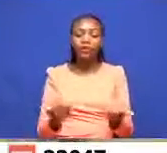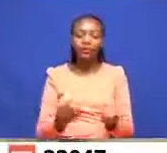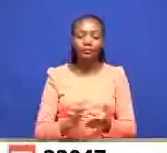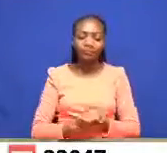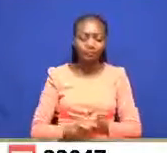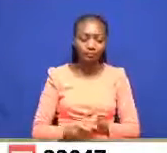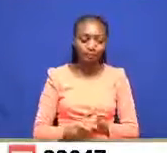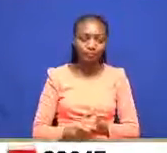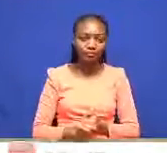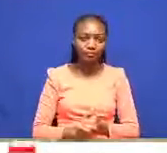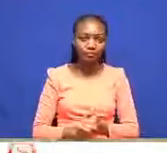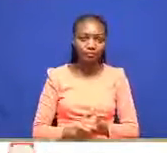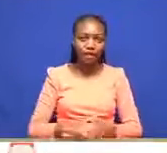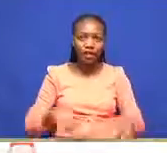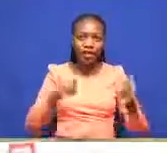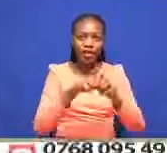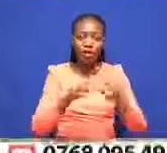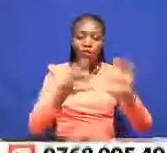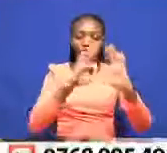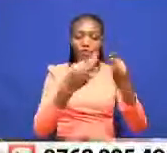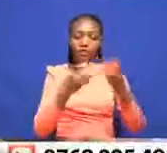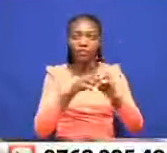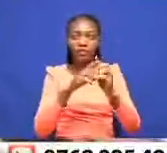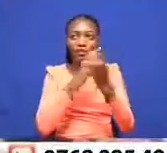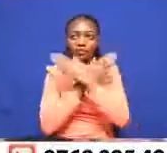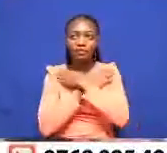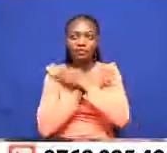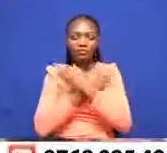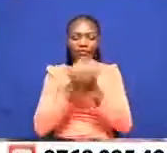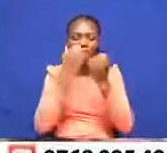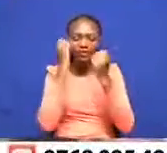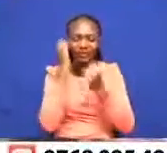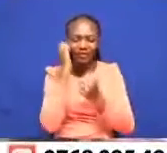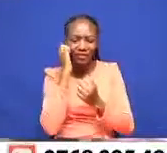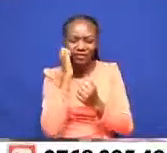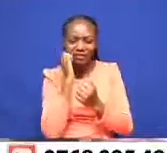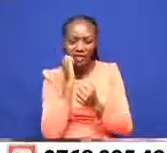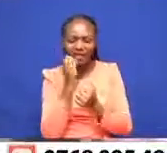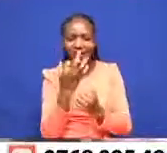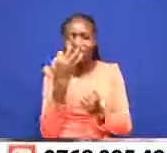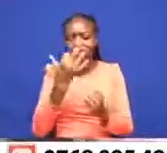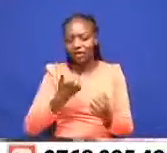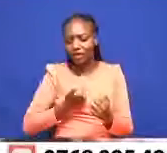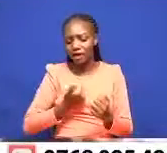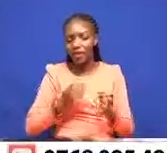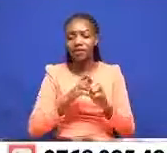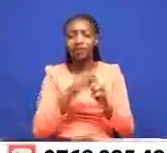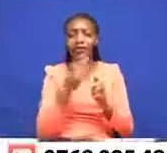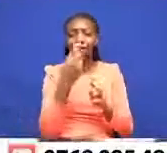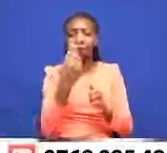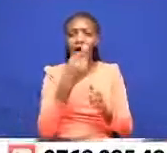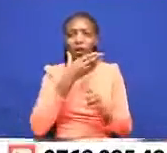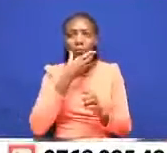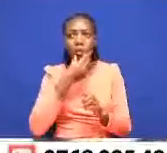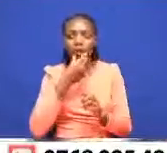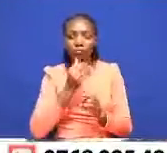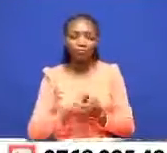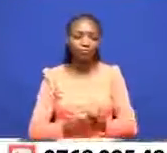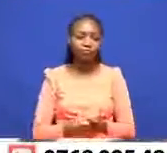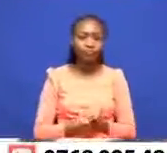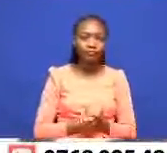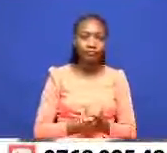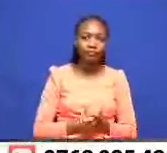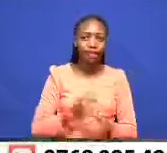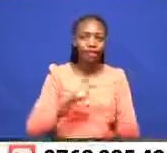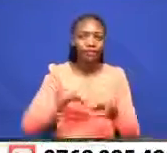hands of their mother. Family and friends have eulogized the four, three girls and one boy. Unaposikia